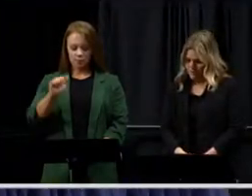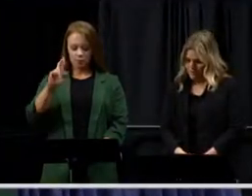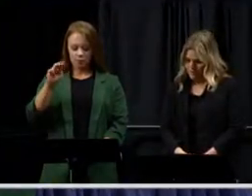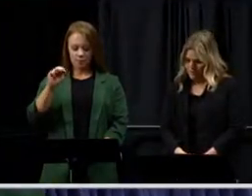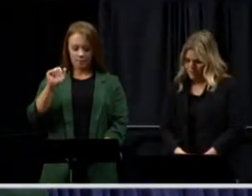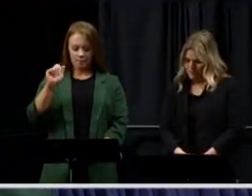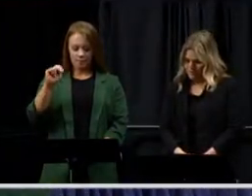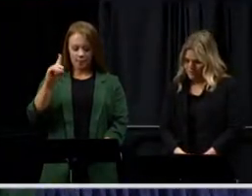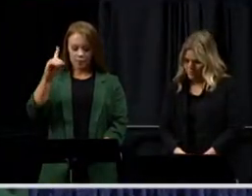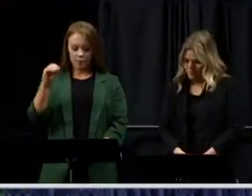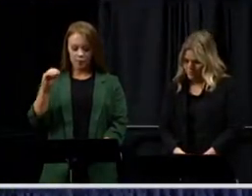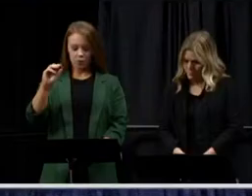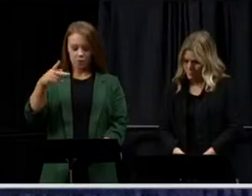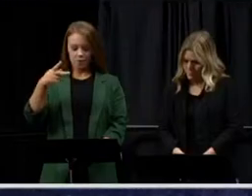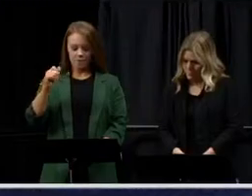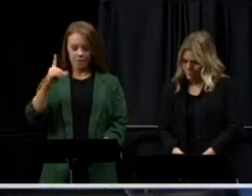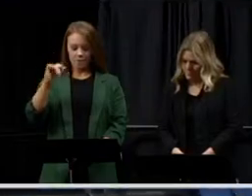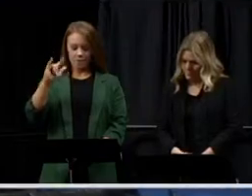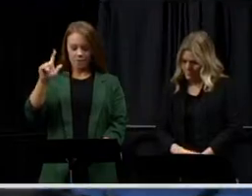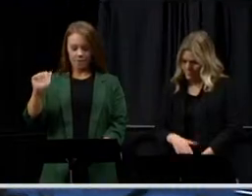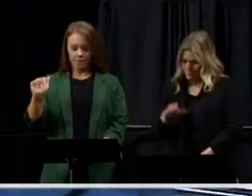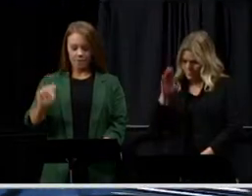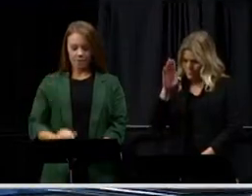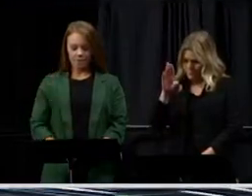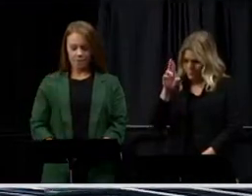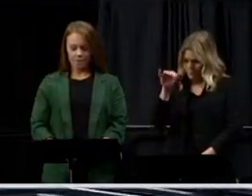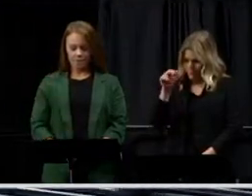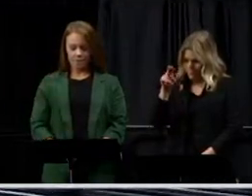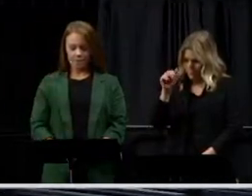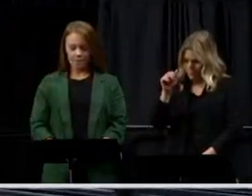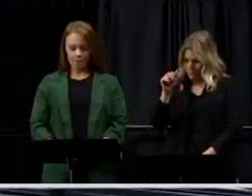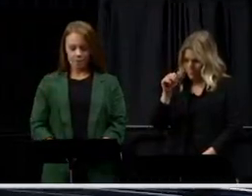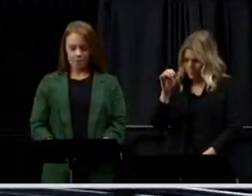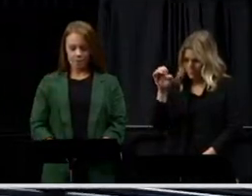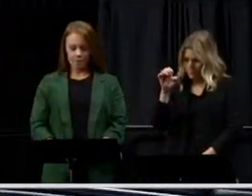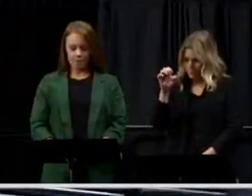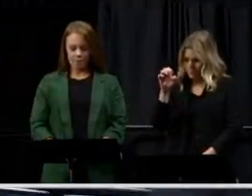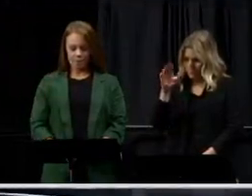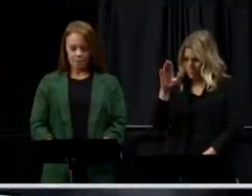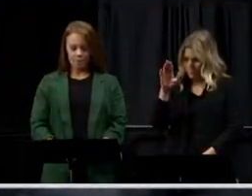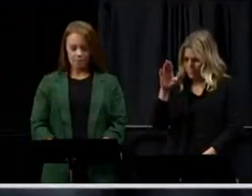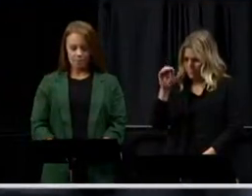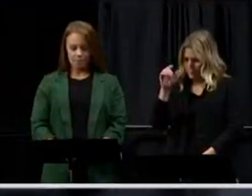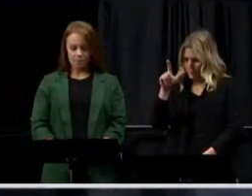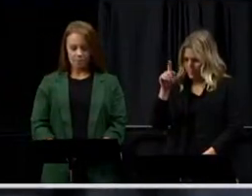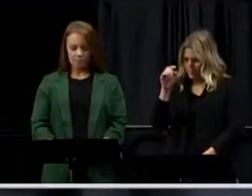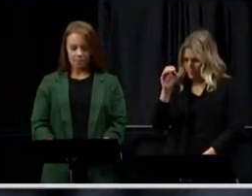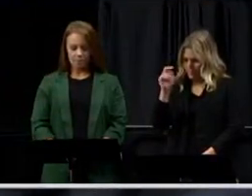Armando Padilla. Brianna Myra Lanique Bolton.